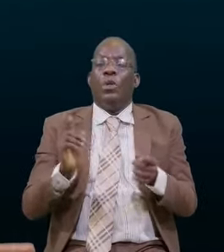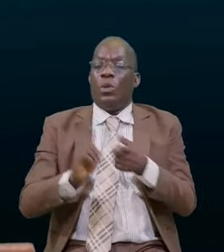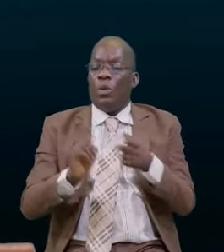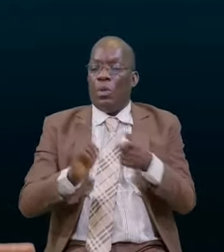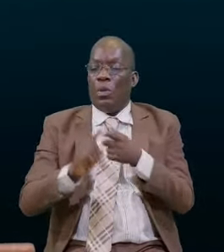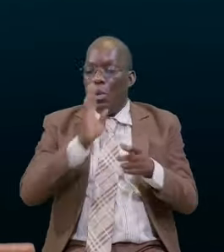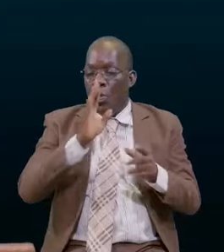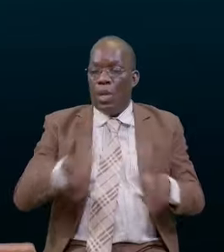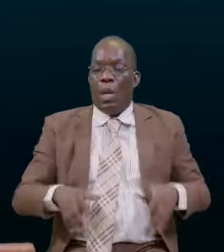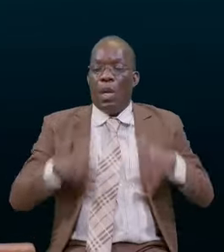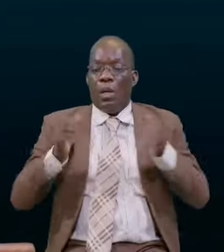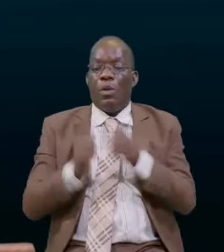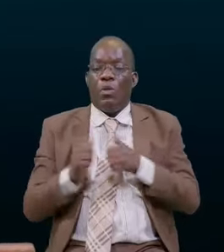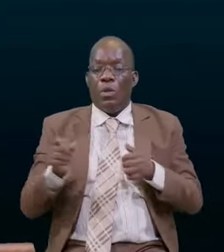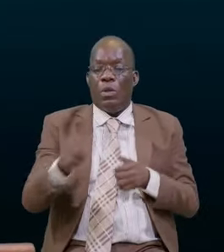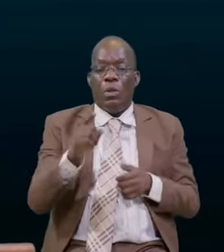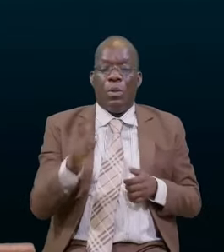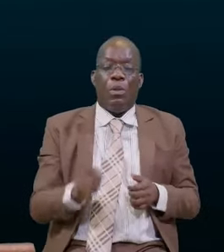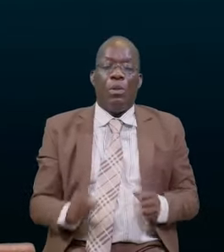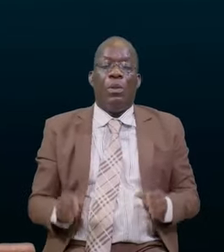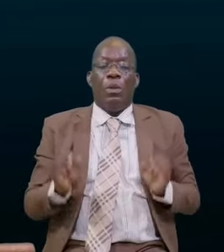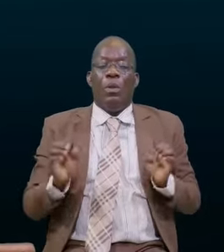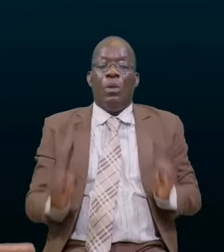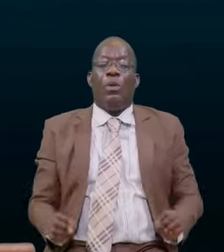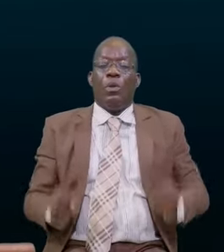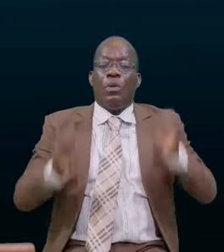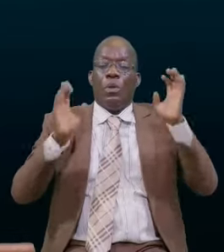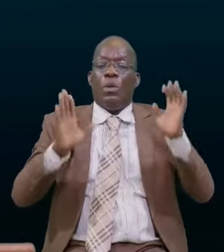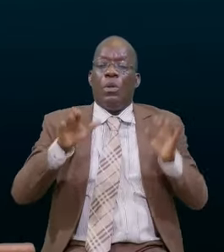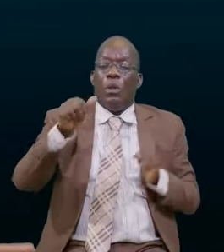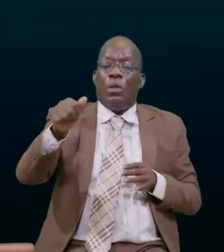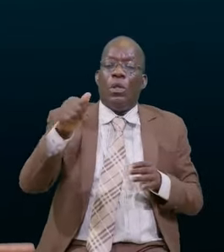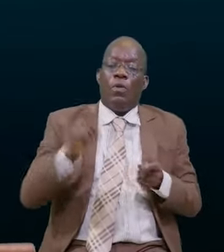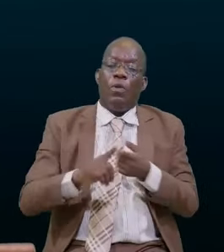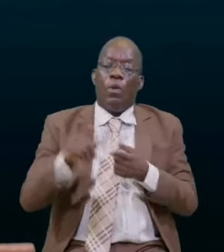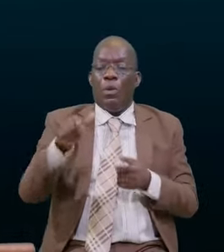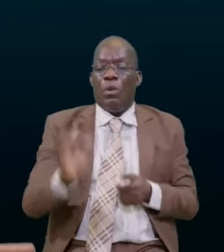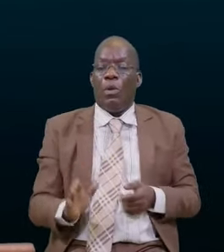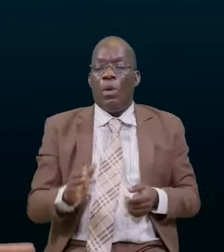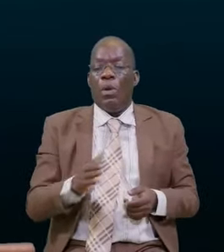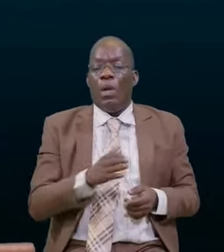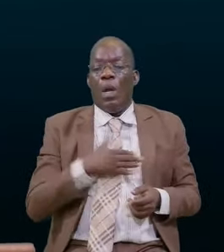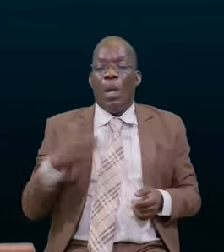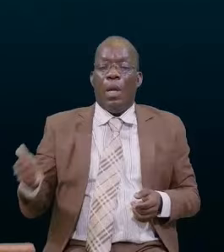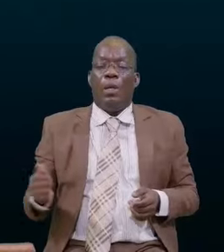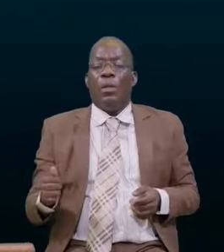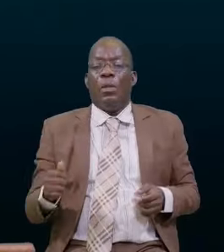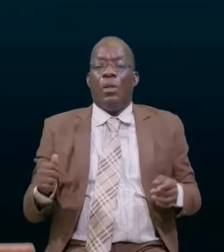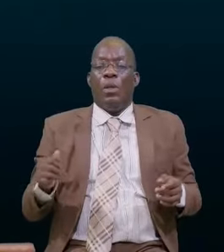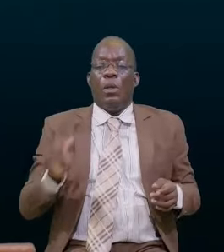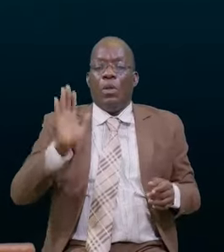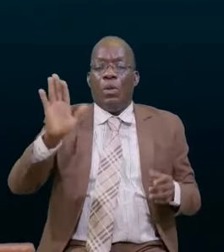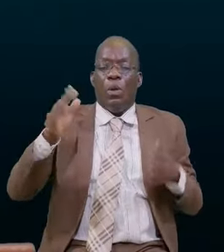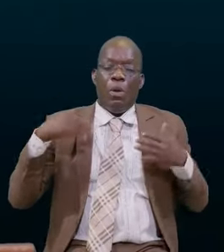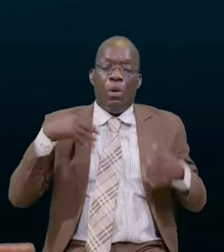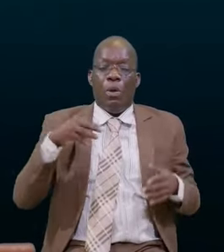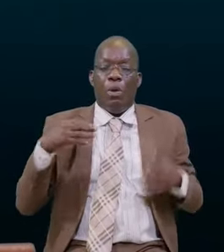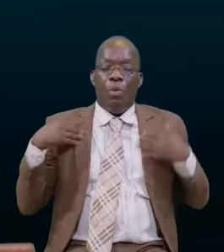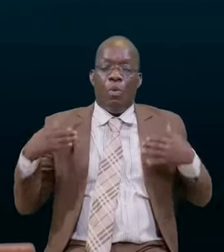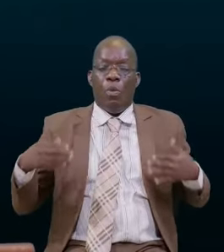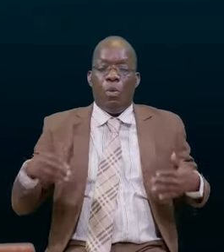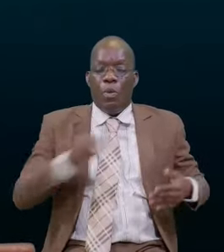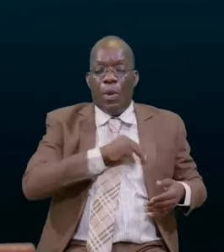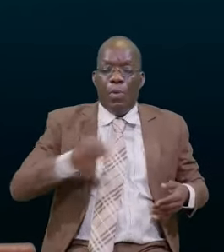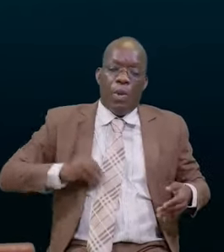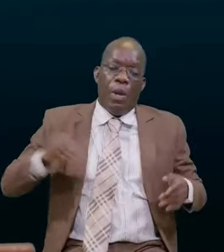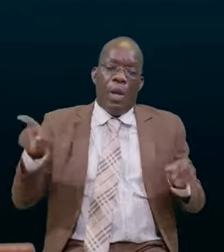says yeld your me yourselves unto God as those that are alive from the dead and your members as instruments of of